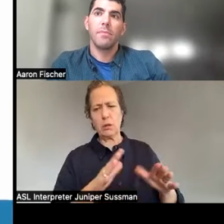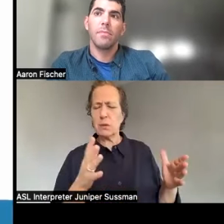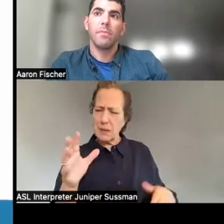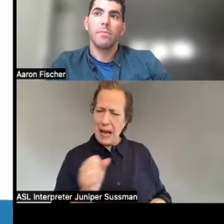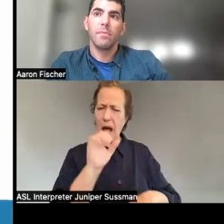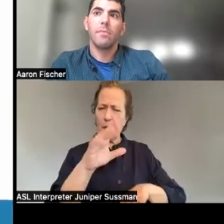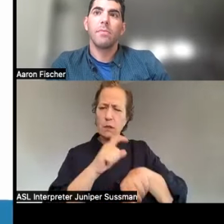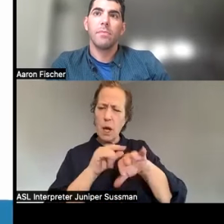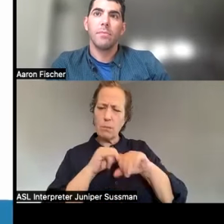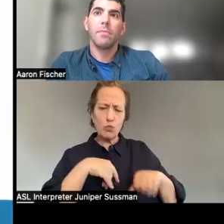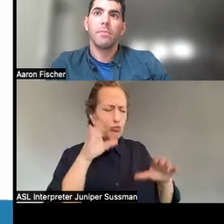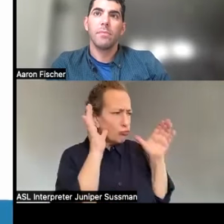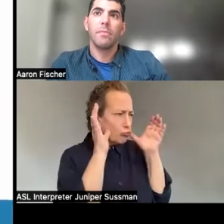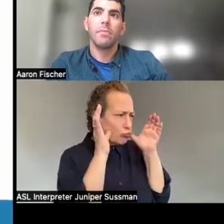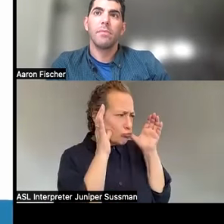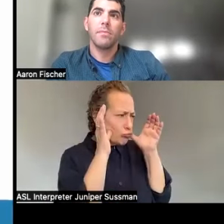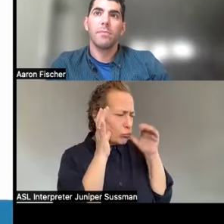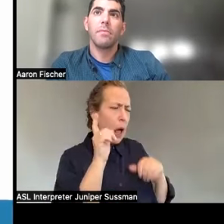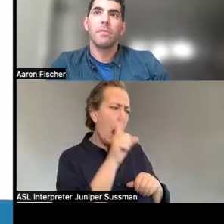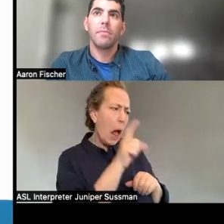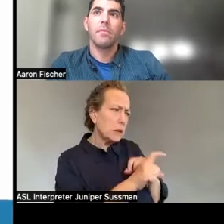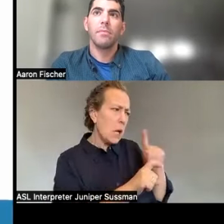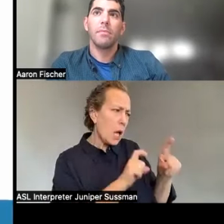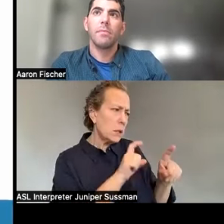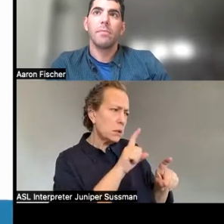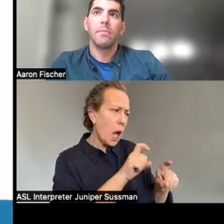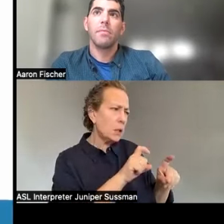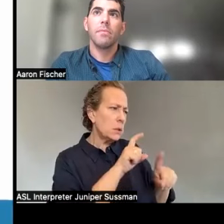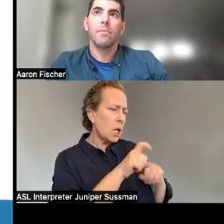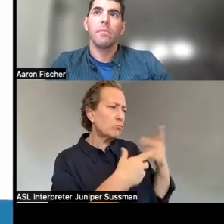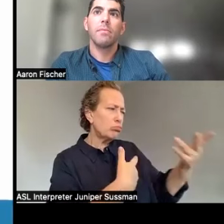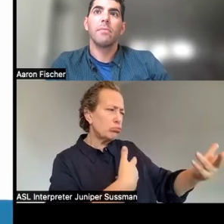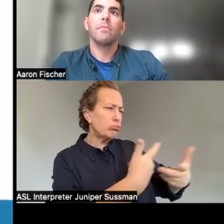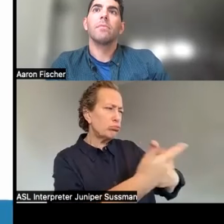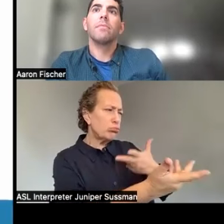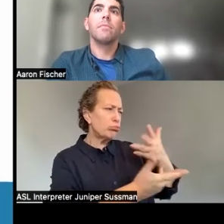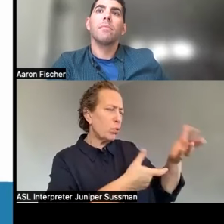ask open-ended questions. Next slide.